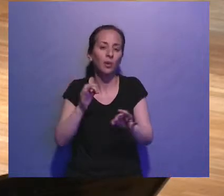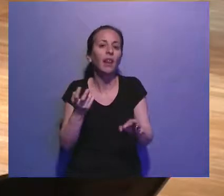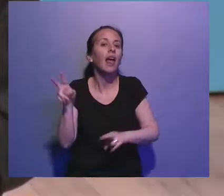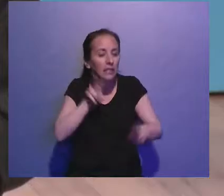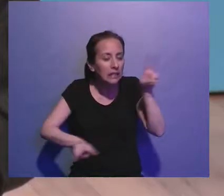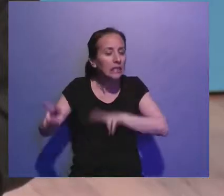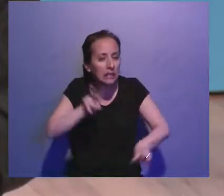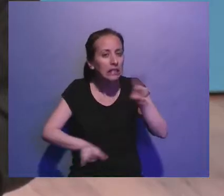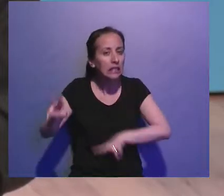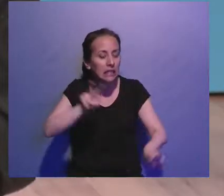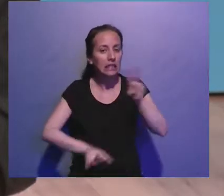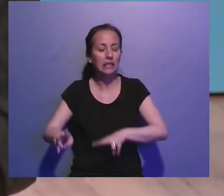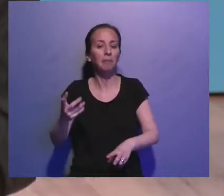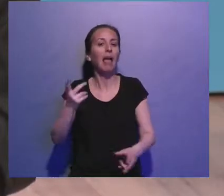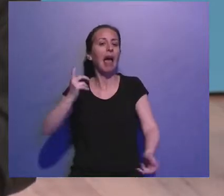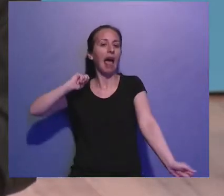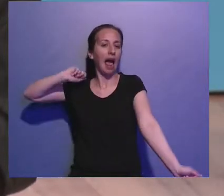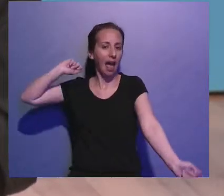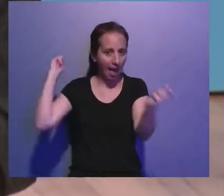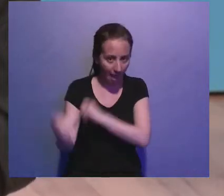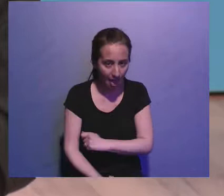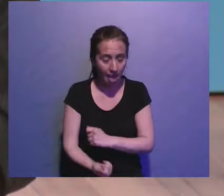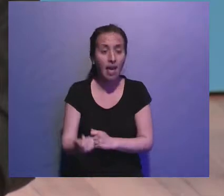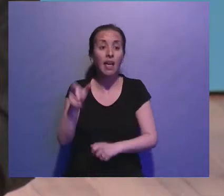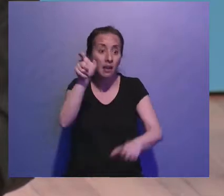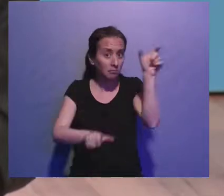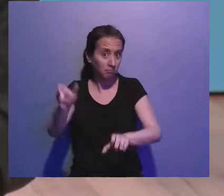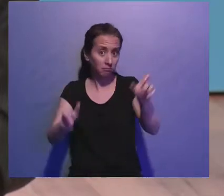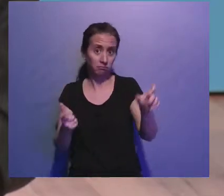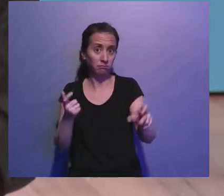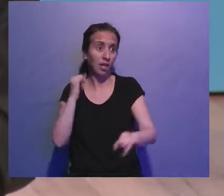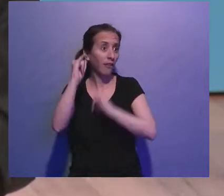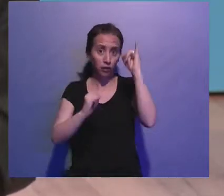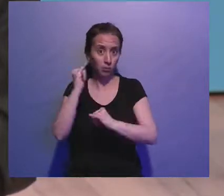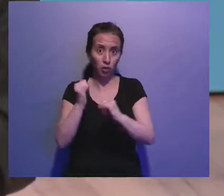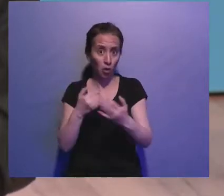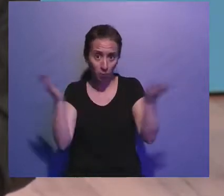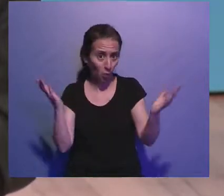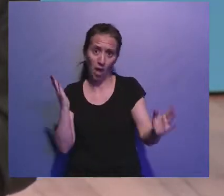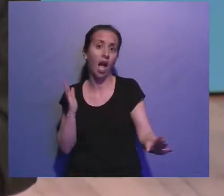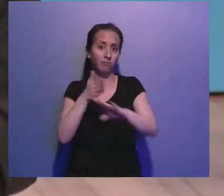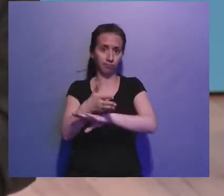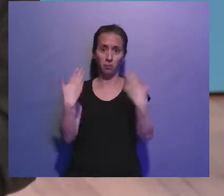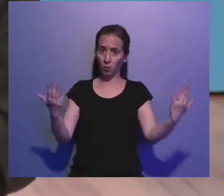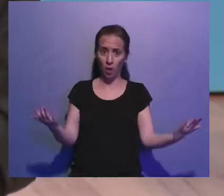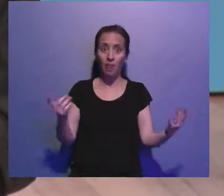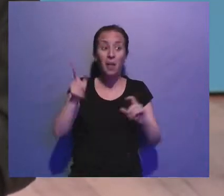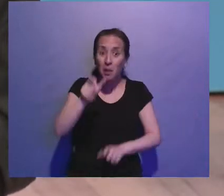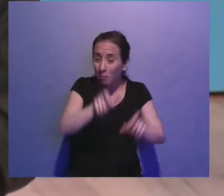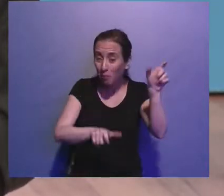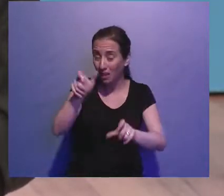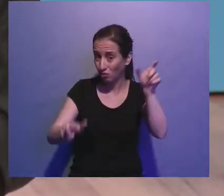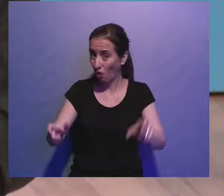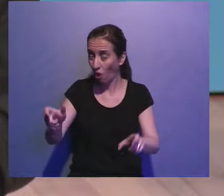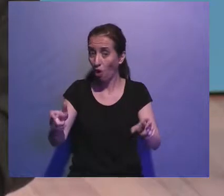so we need to look for different ways of changing the situation to give